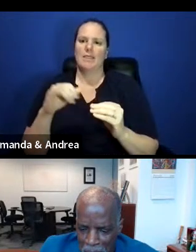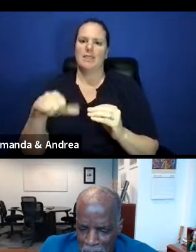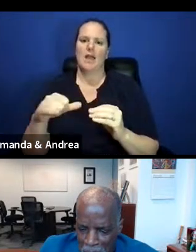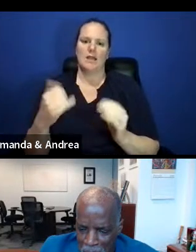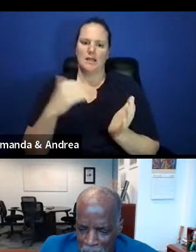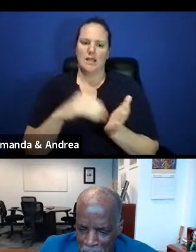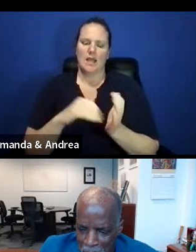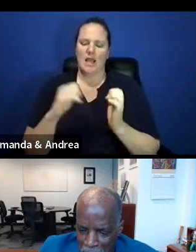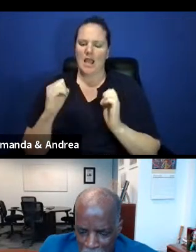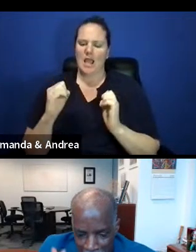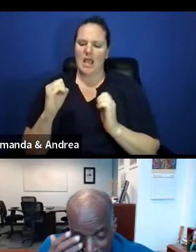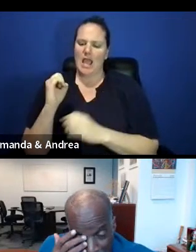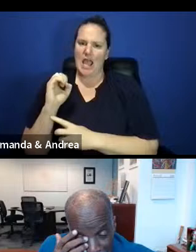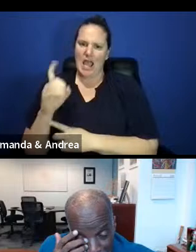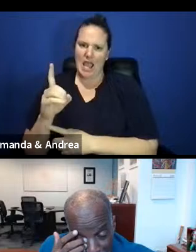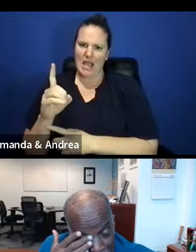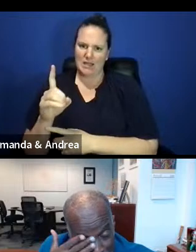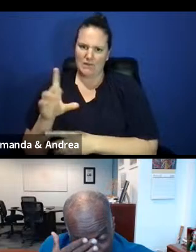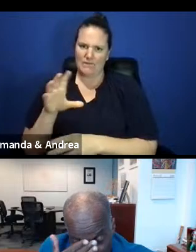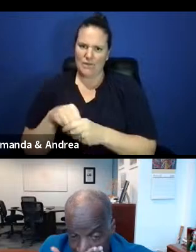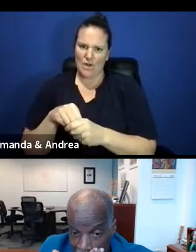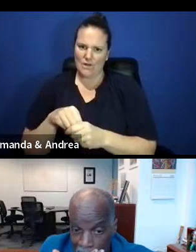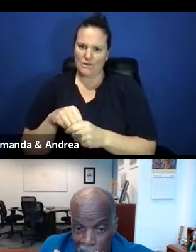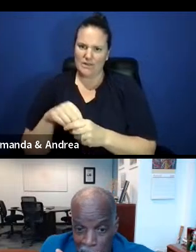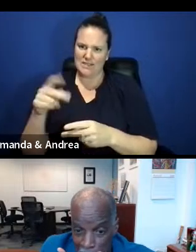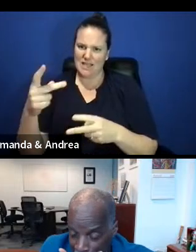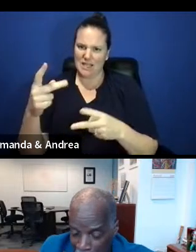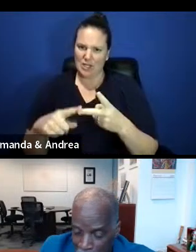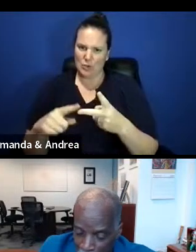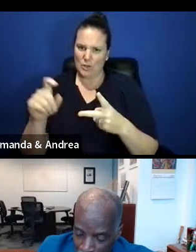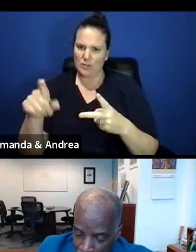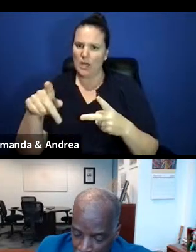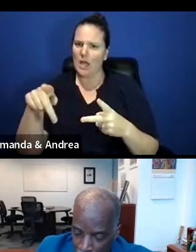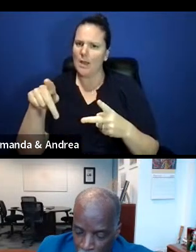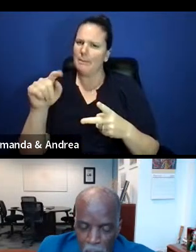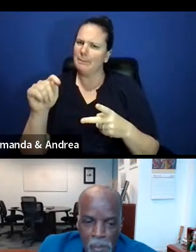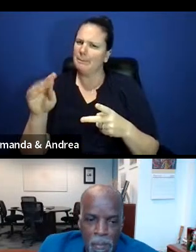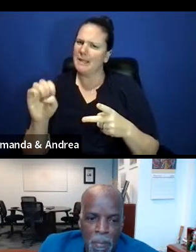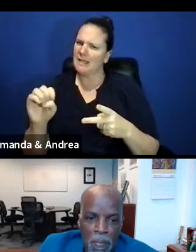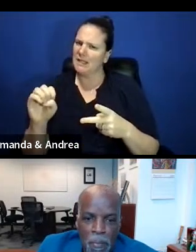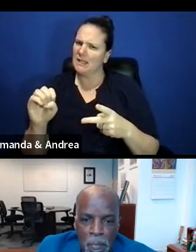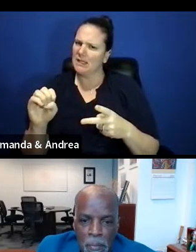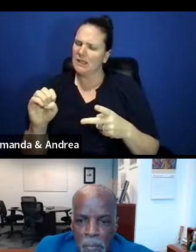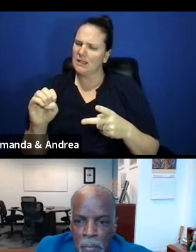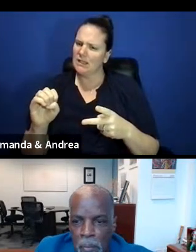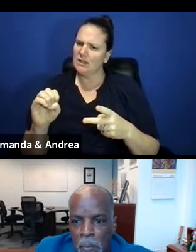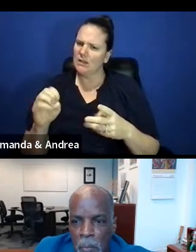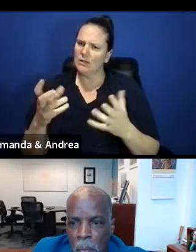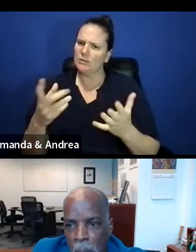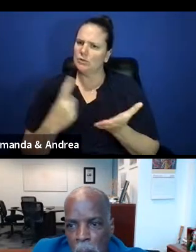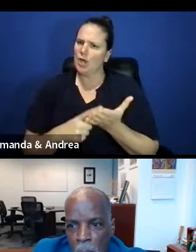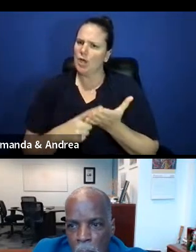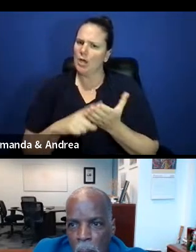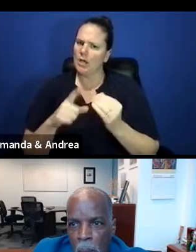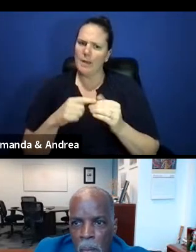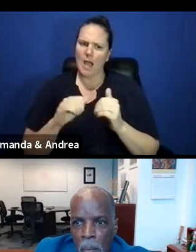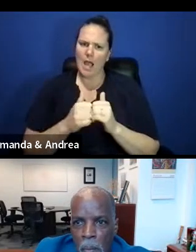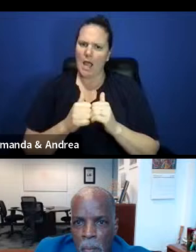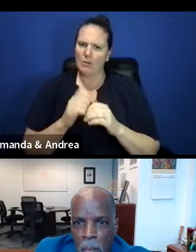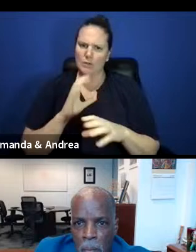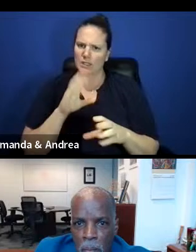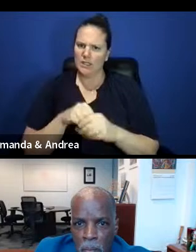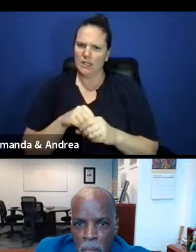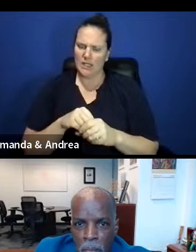you kind of brought us here on the second question. And so, Pete, I'm going to start with you on this, talking about how do we